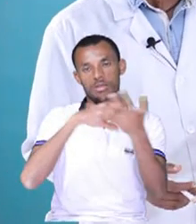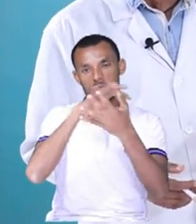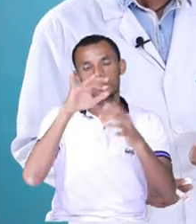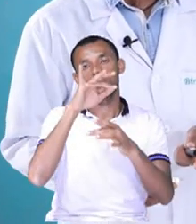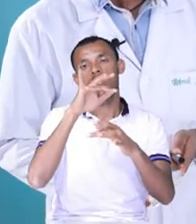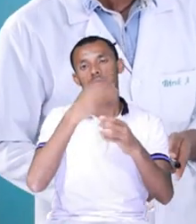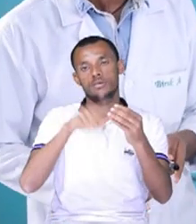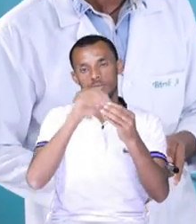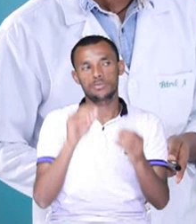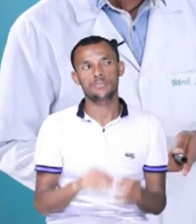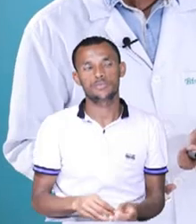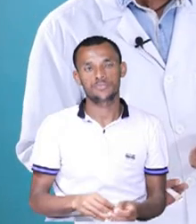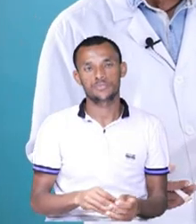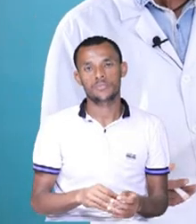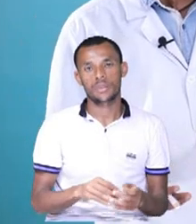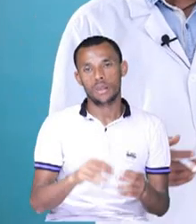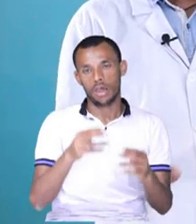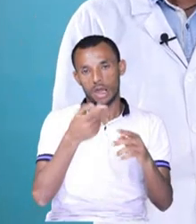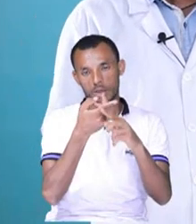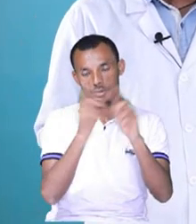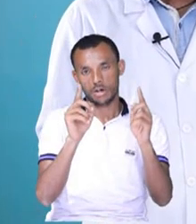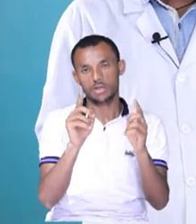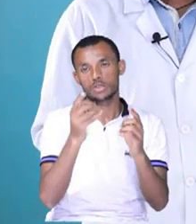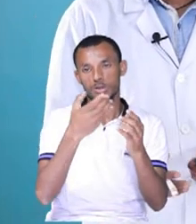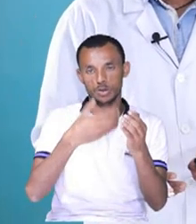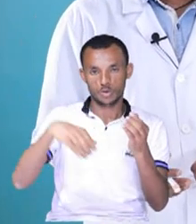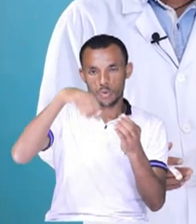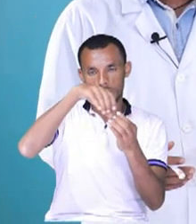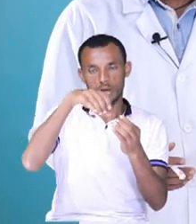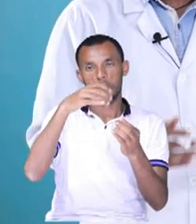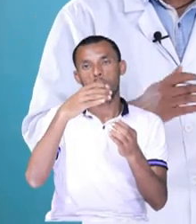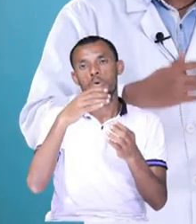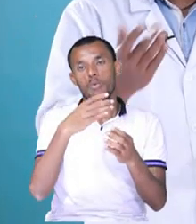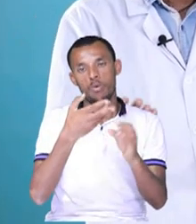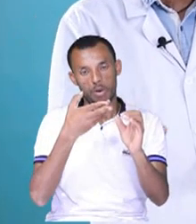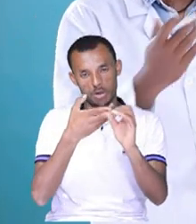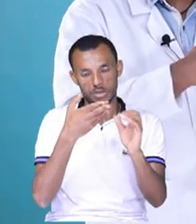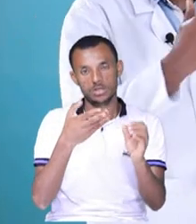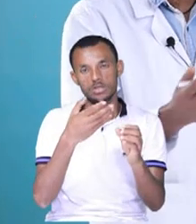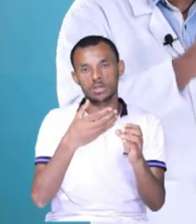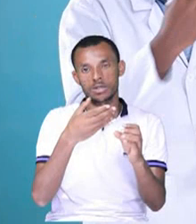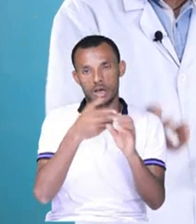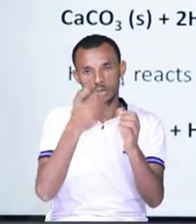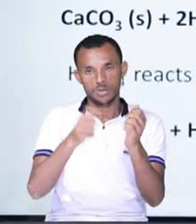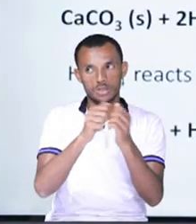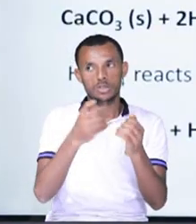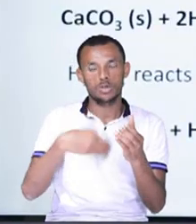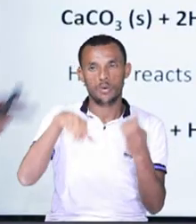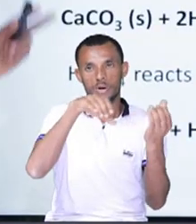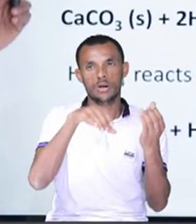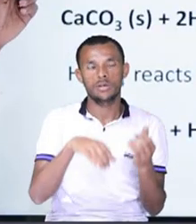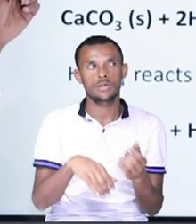Heterogeneous reaction mostly involve a solid with a liquid or gas. Yes, heterogeneous reaction is solid with gas, gas with liquid, and so on.